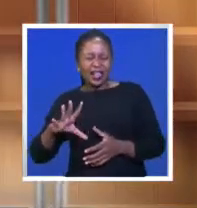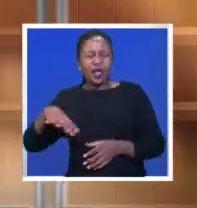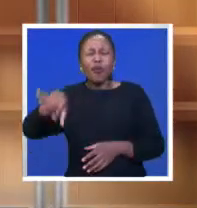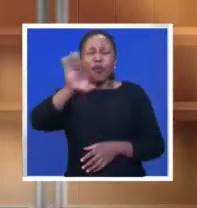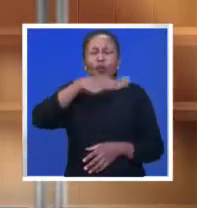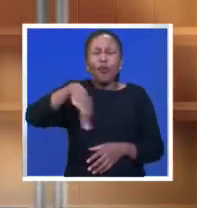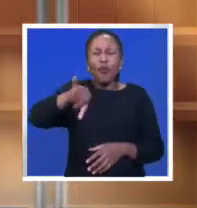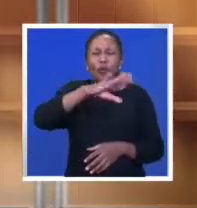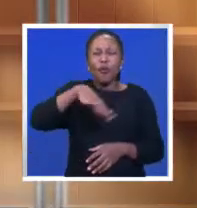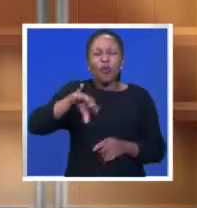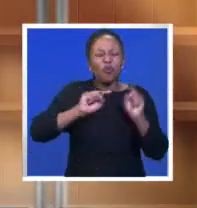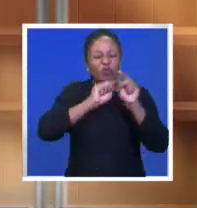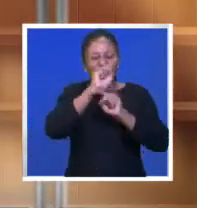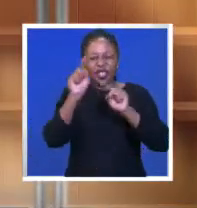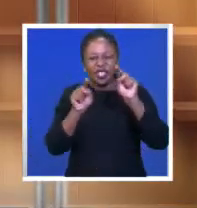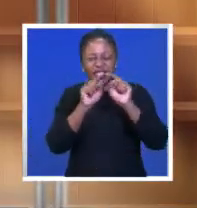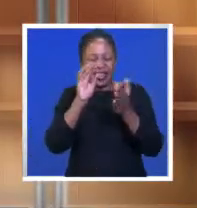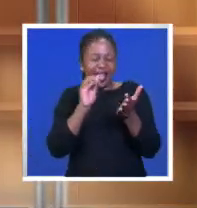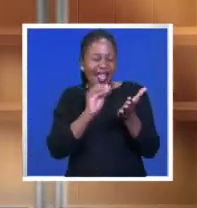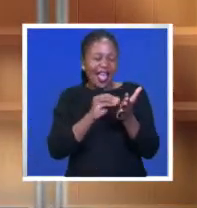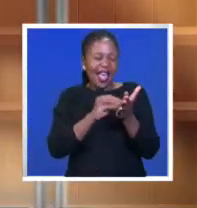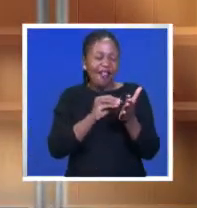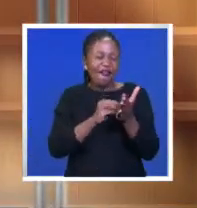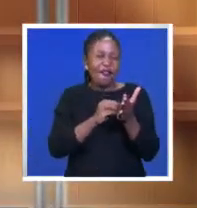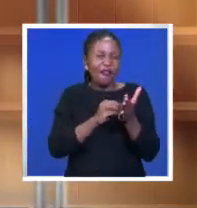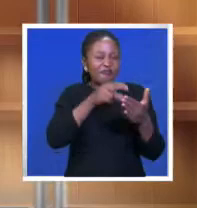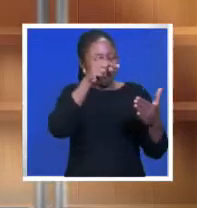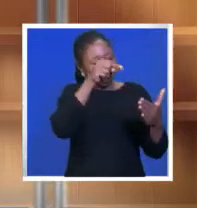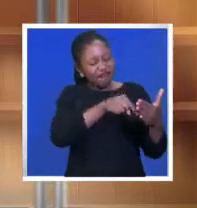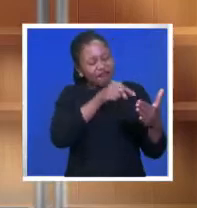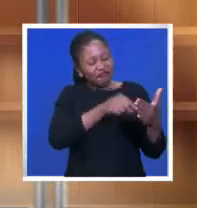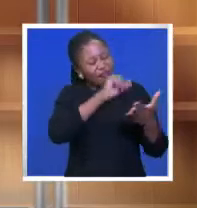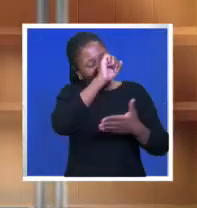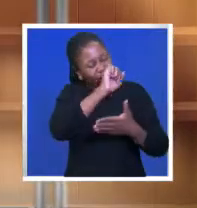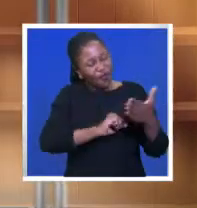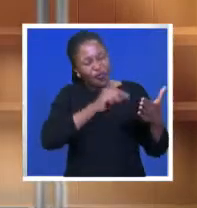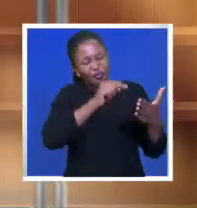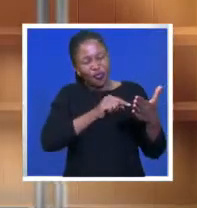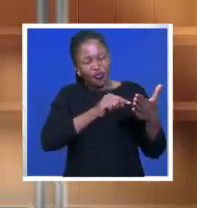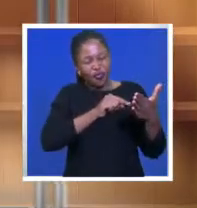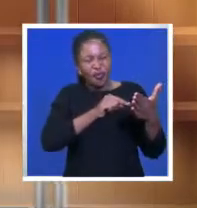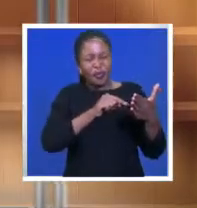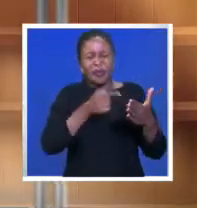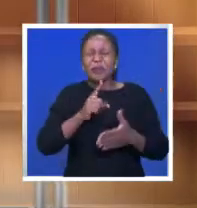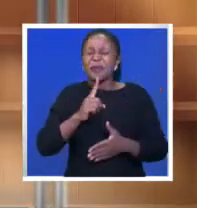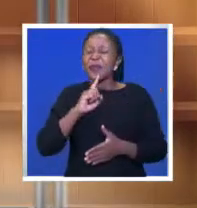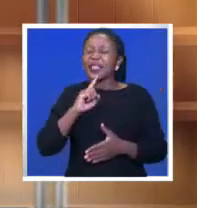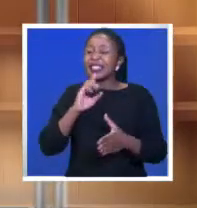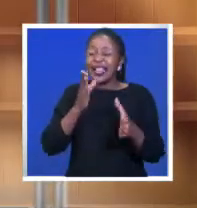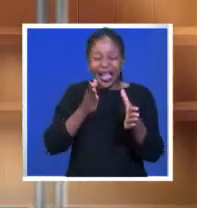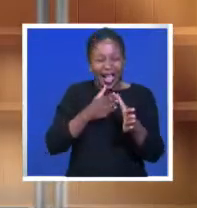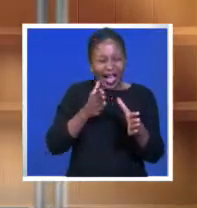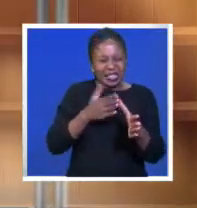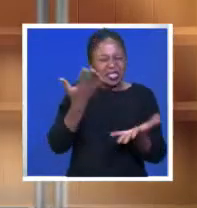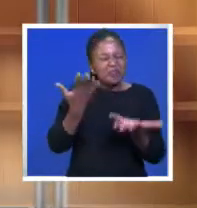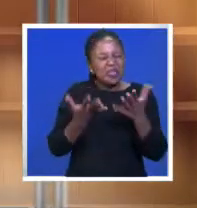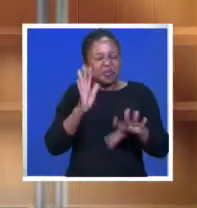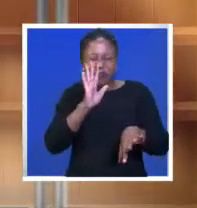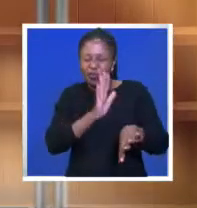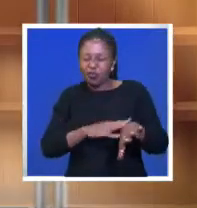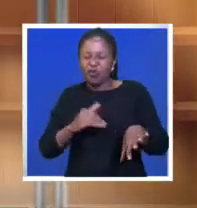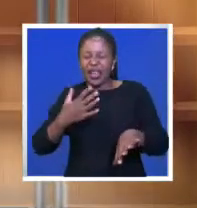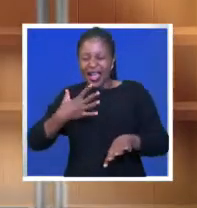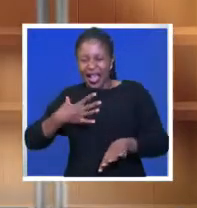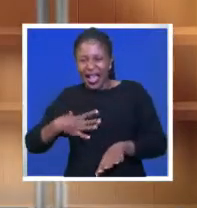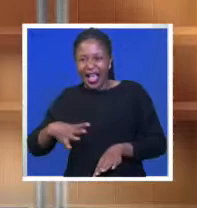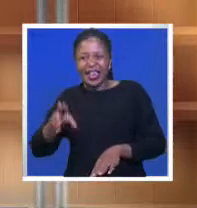to think about this, what has happened. Get a clue from the passage. Oh, this is actually what is actually happening. So, my